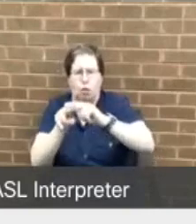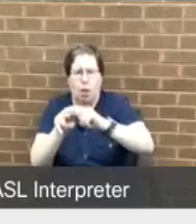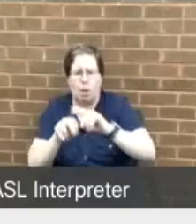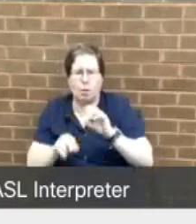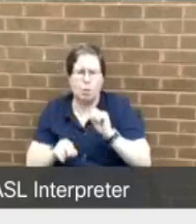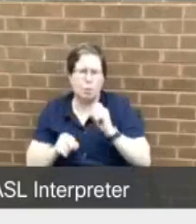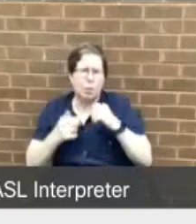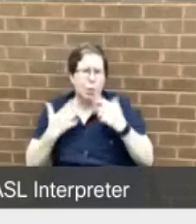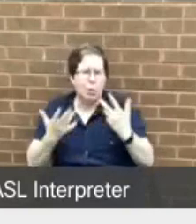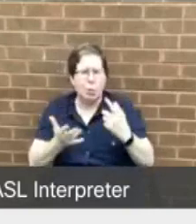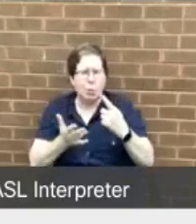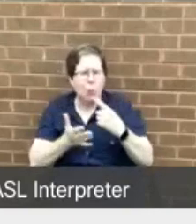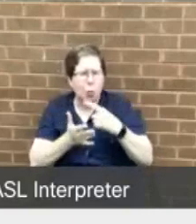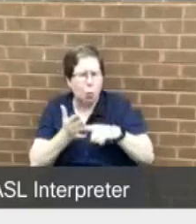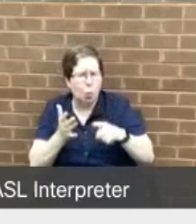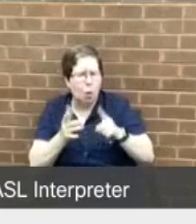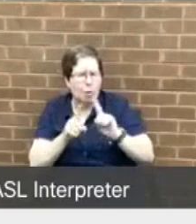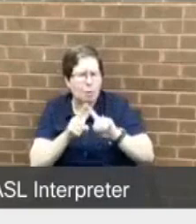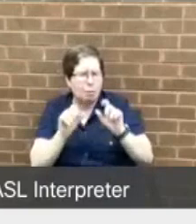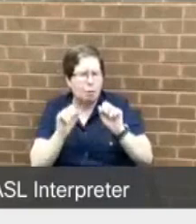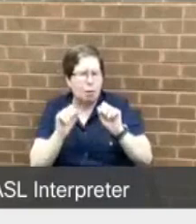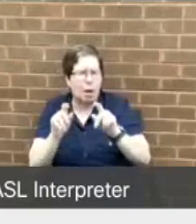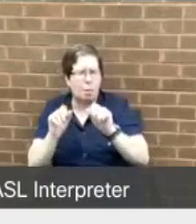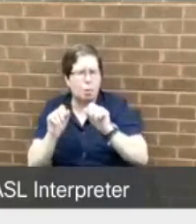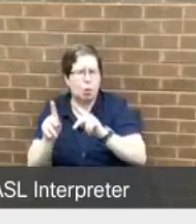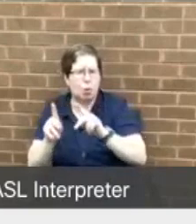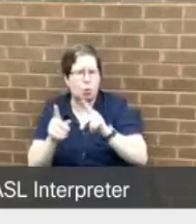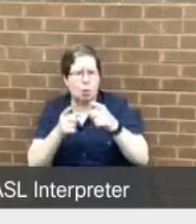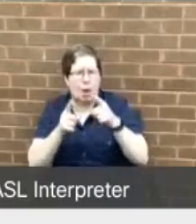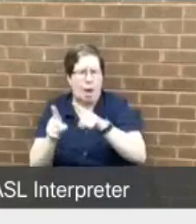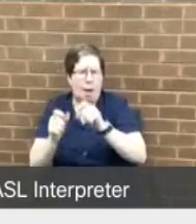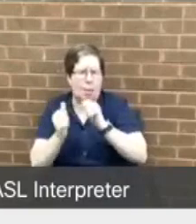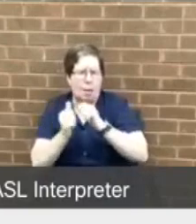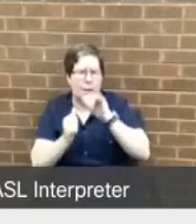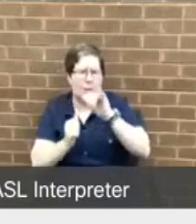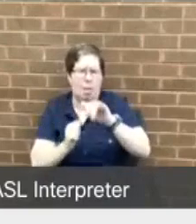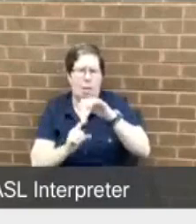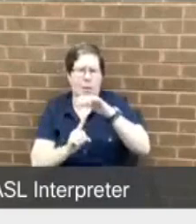What opportunities exist in that context